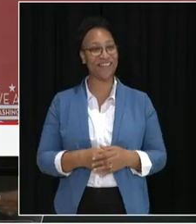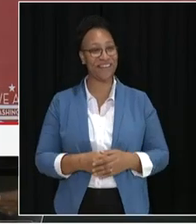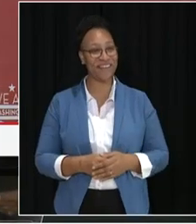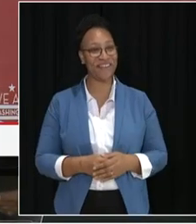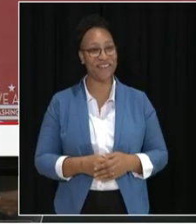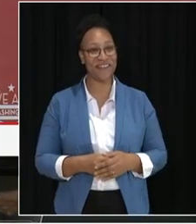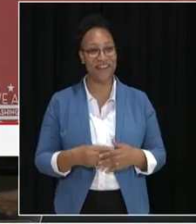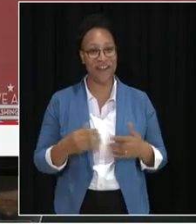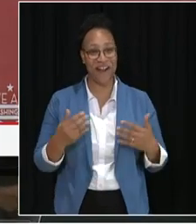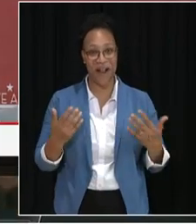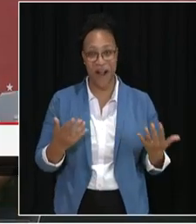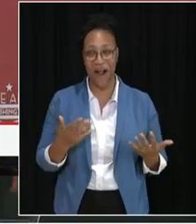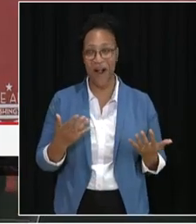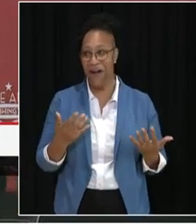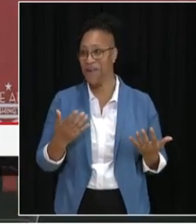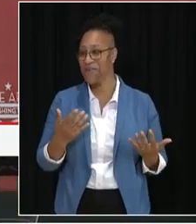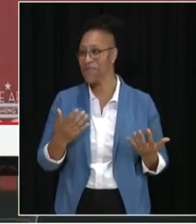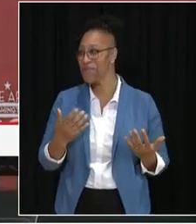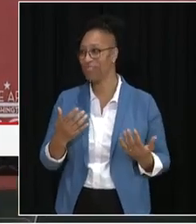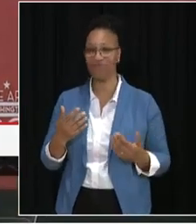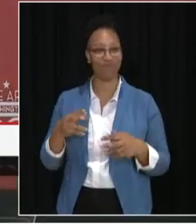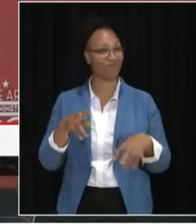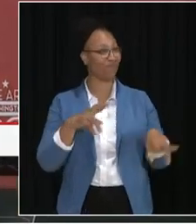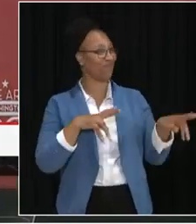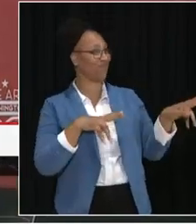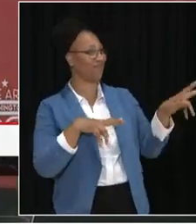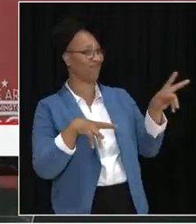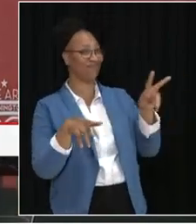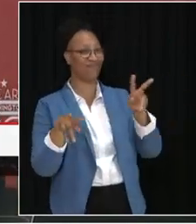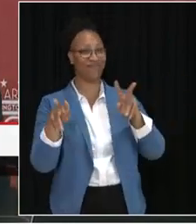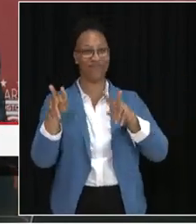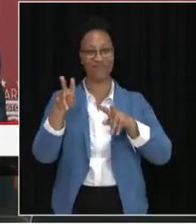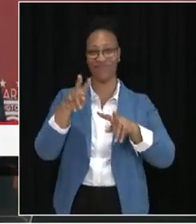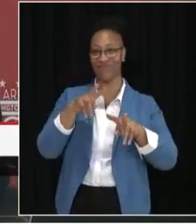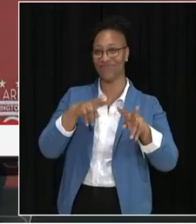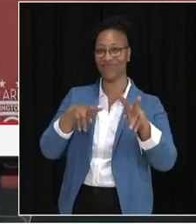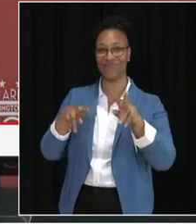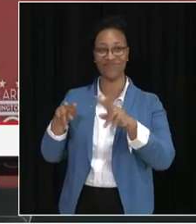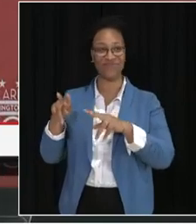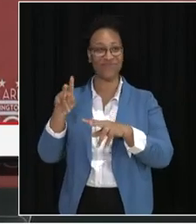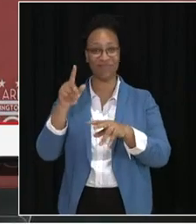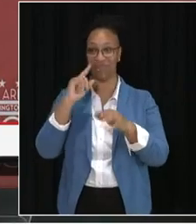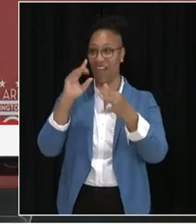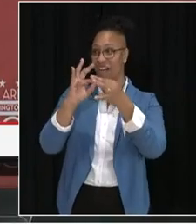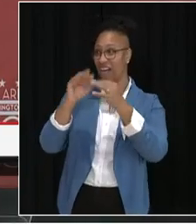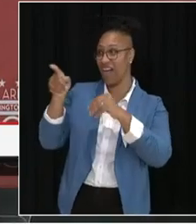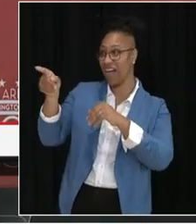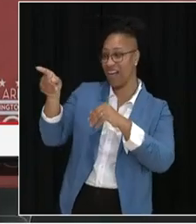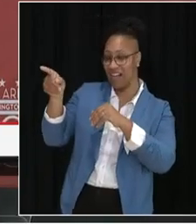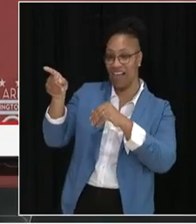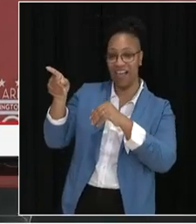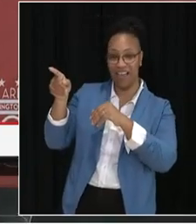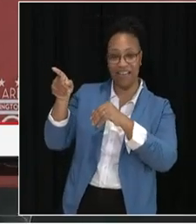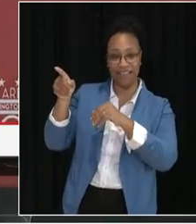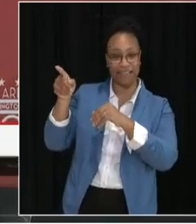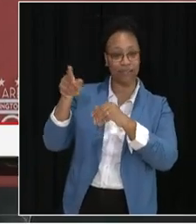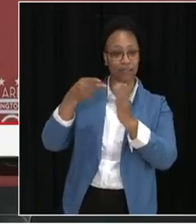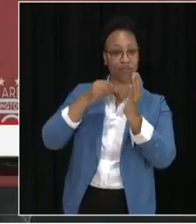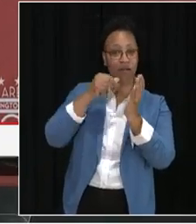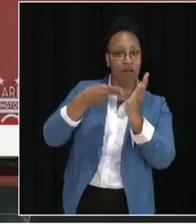I walked in on the remarks about decrepitude and dishonesty at someplace else in Washington,